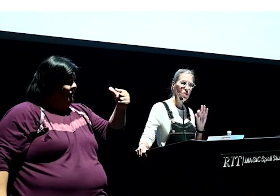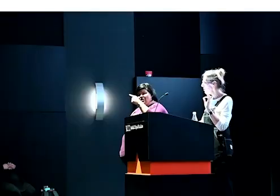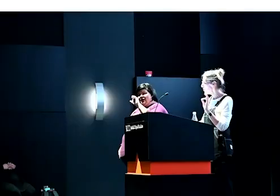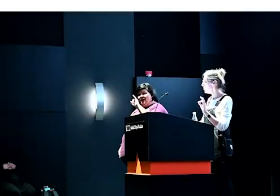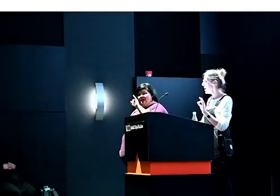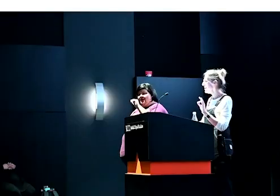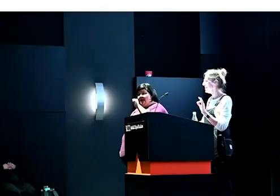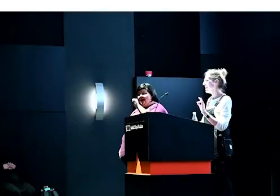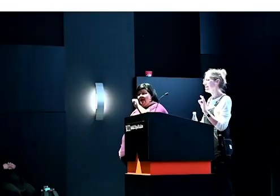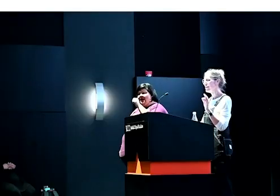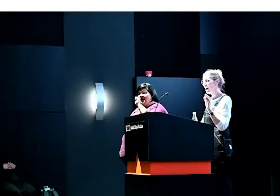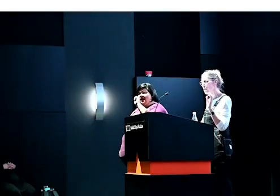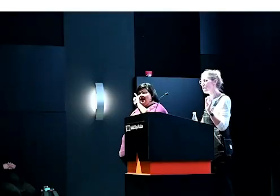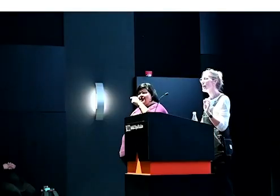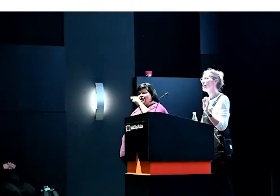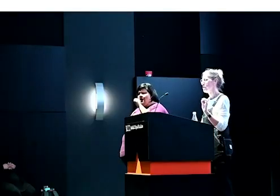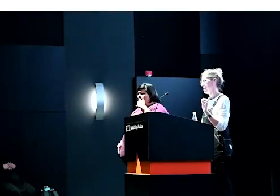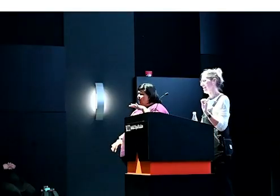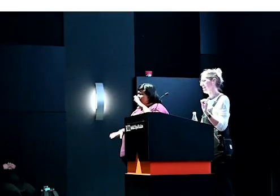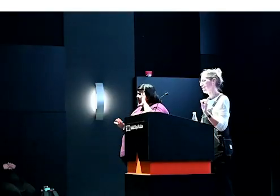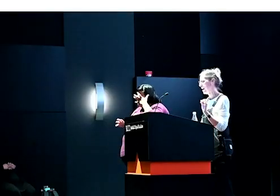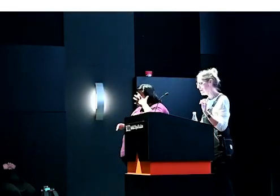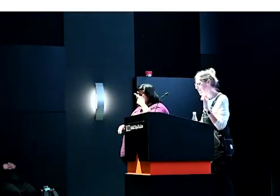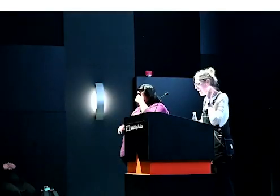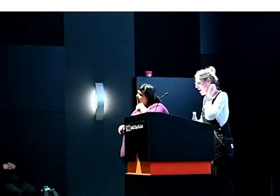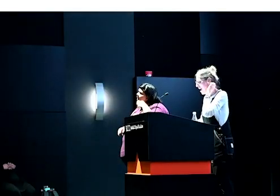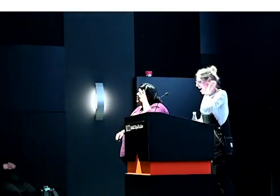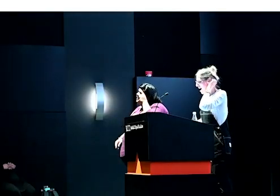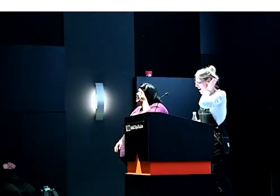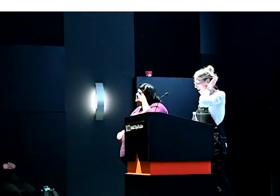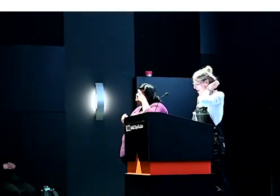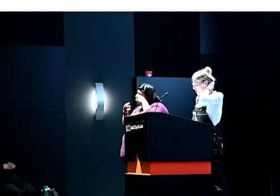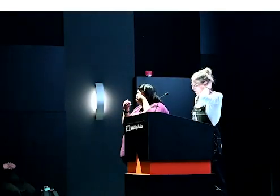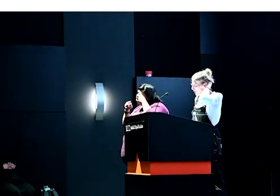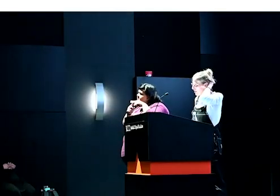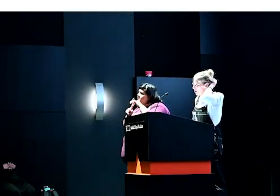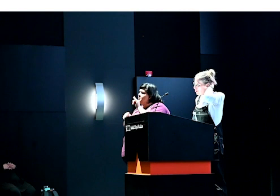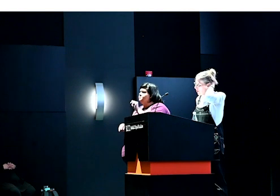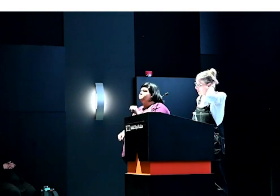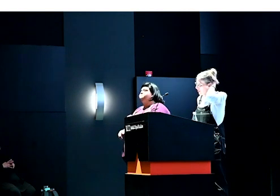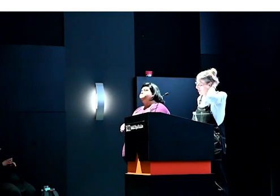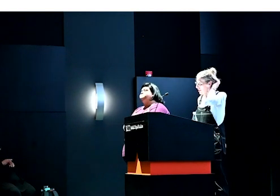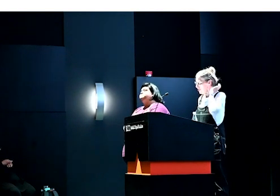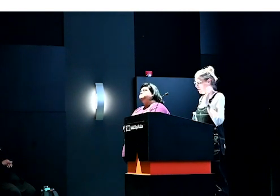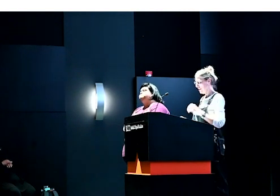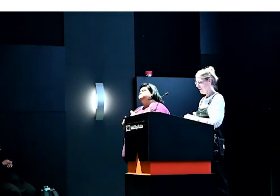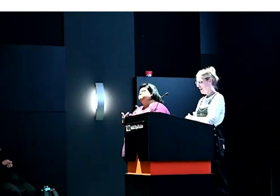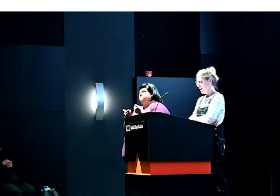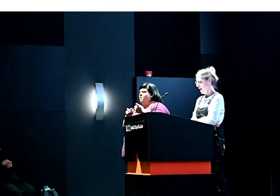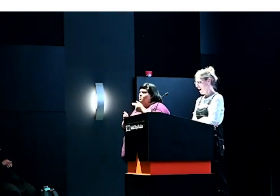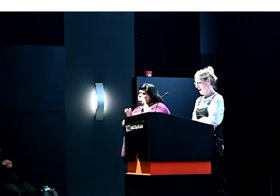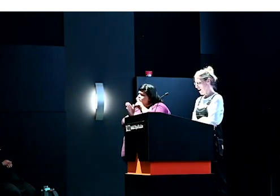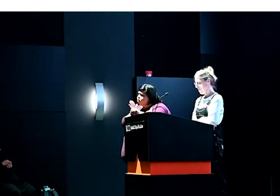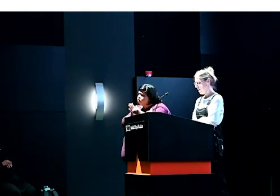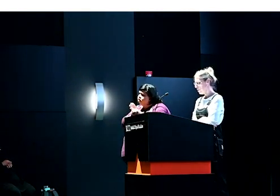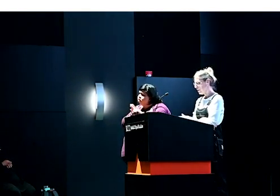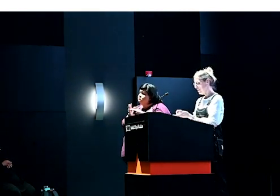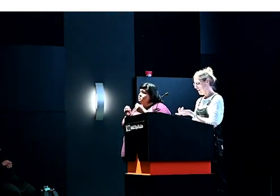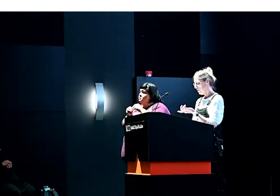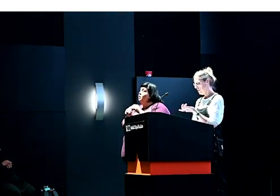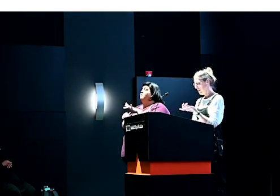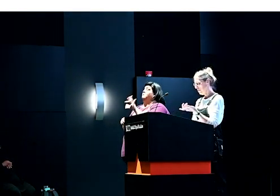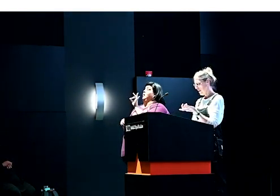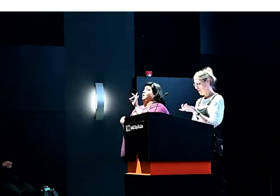so crazy, because I'm thinking about this, right? So as I do more research, I found